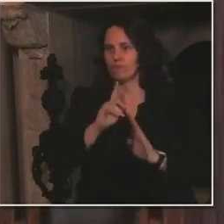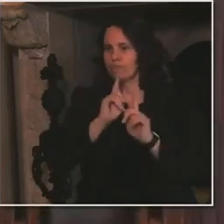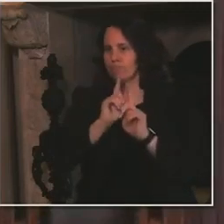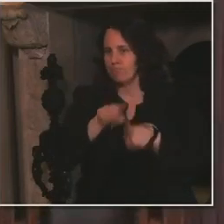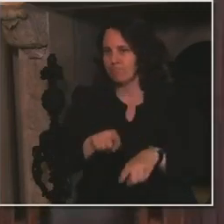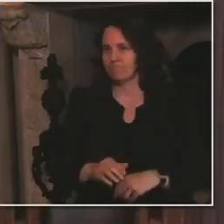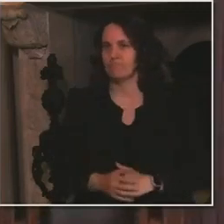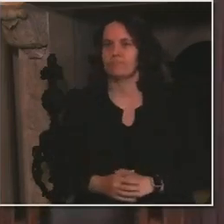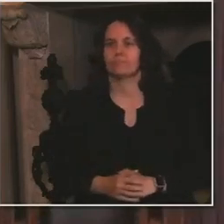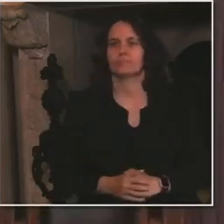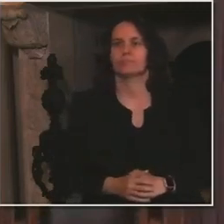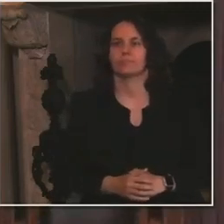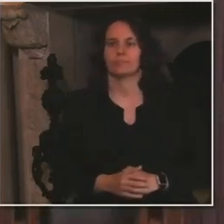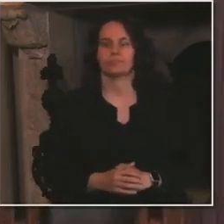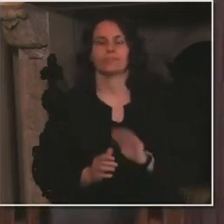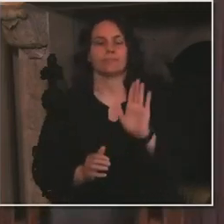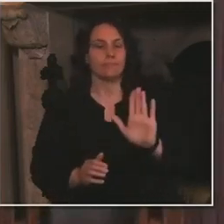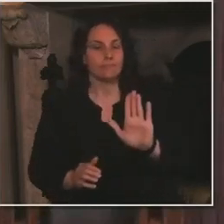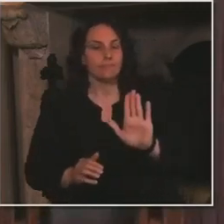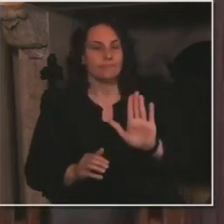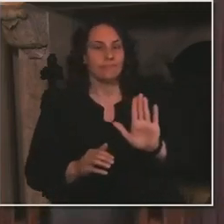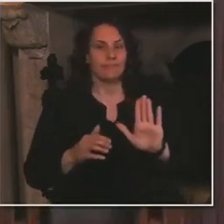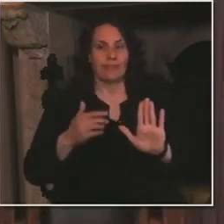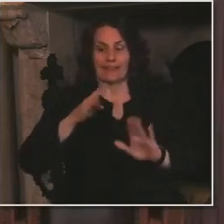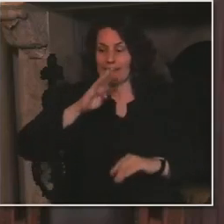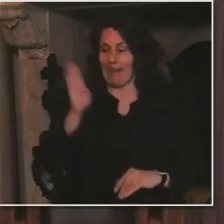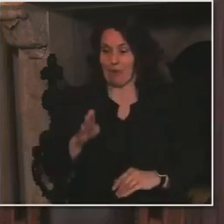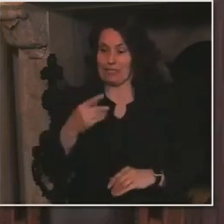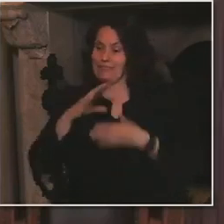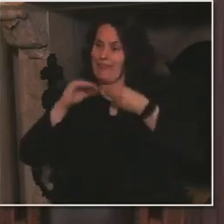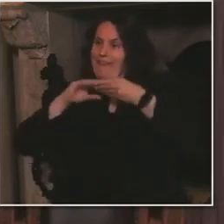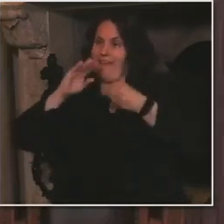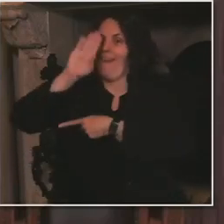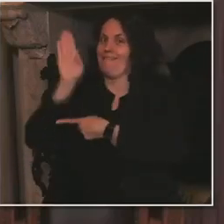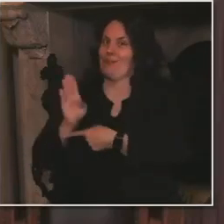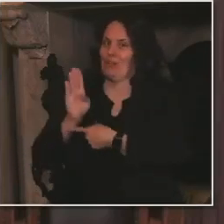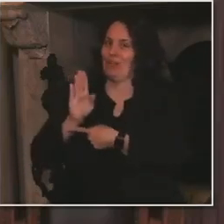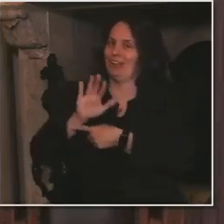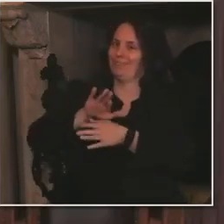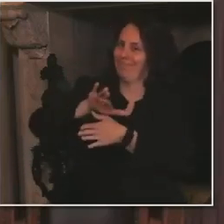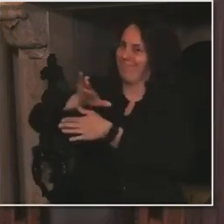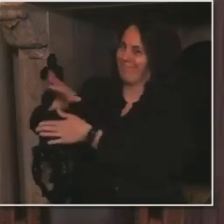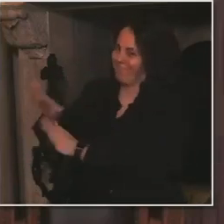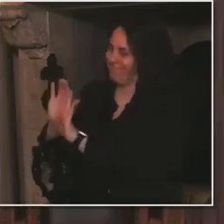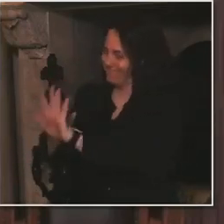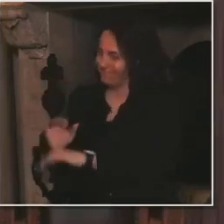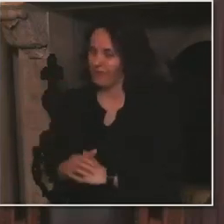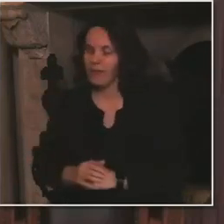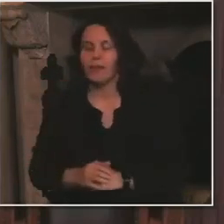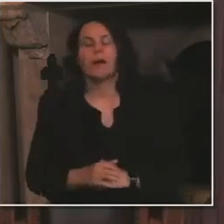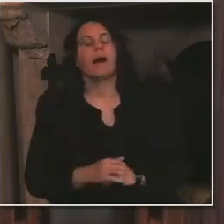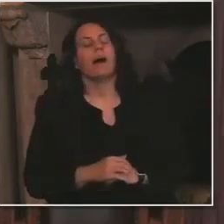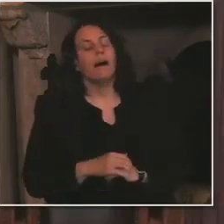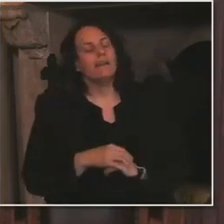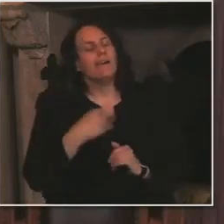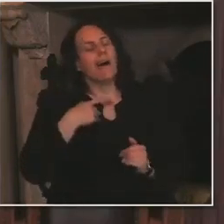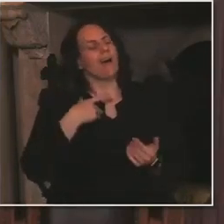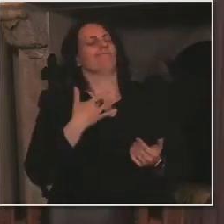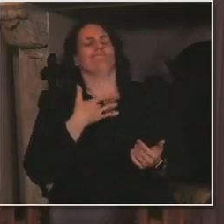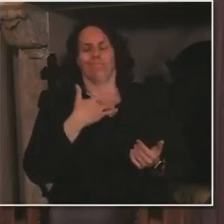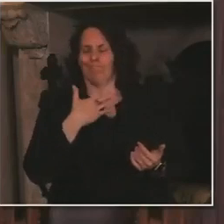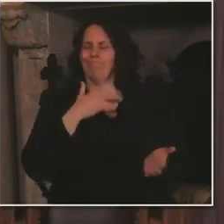that people can do this in a reasonable place. And not all state park facilities have been closed.